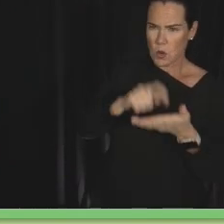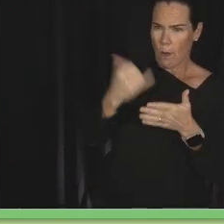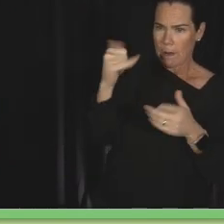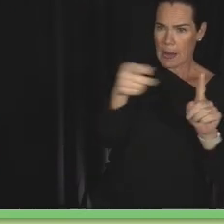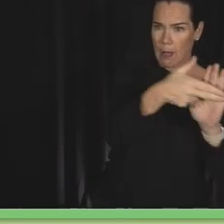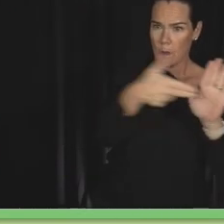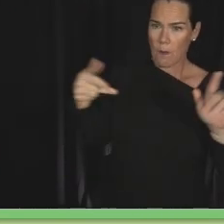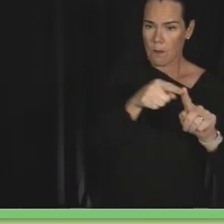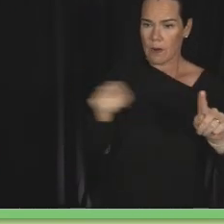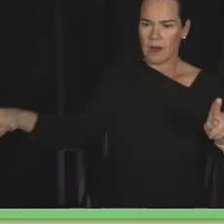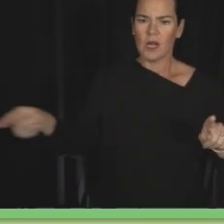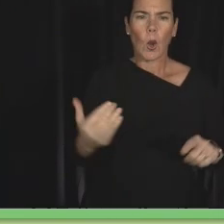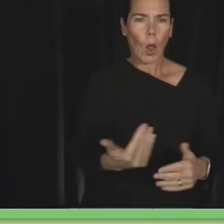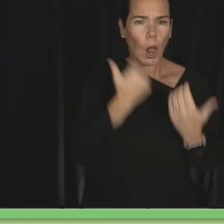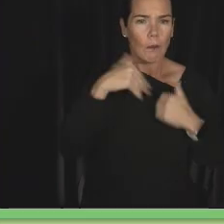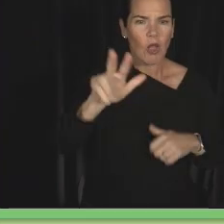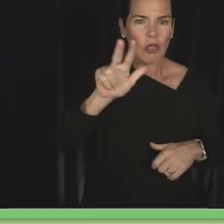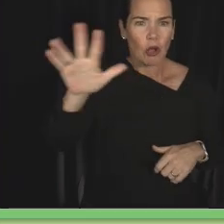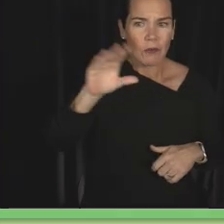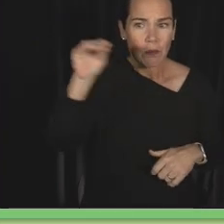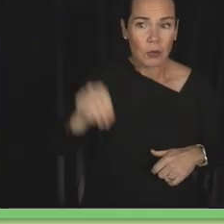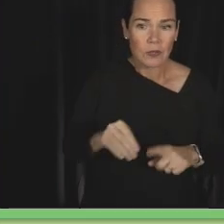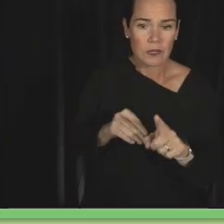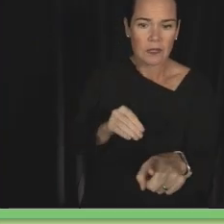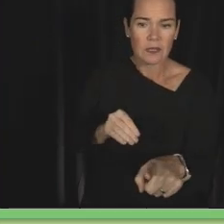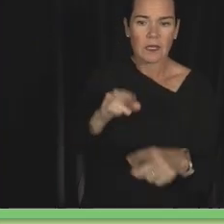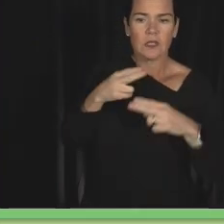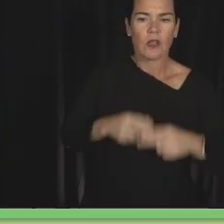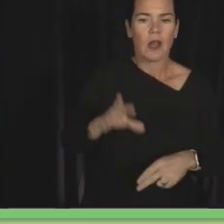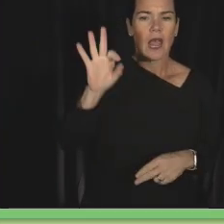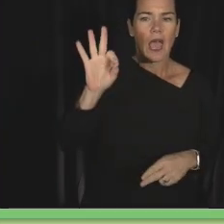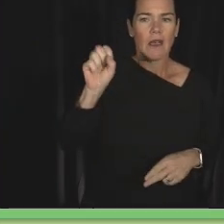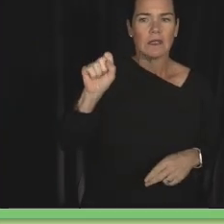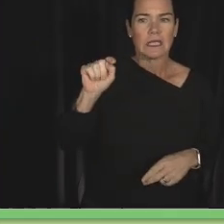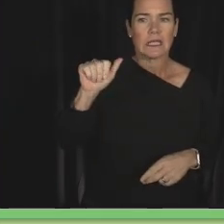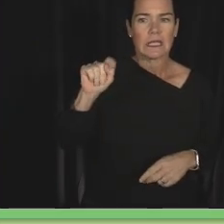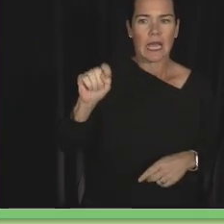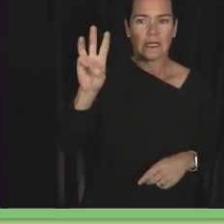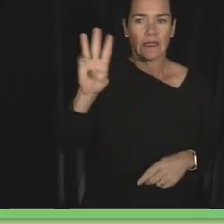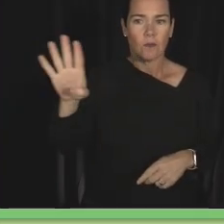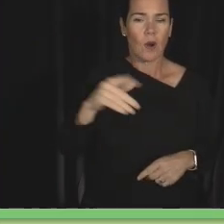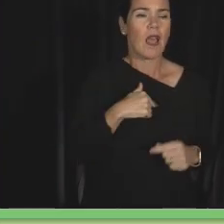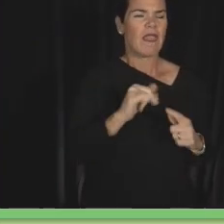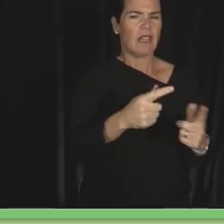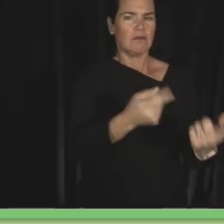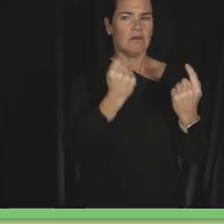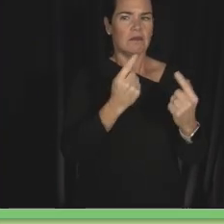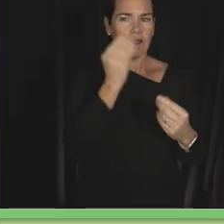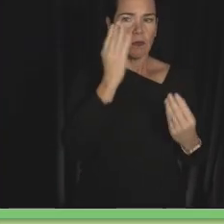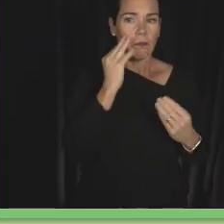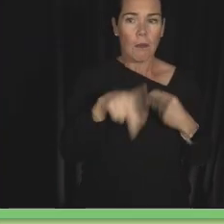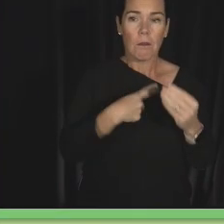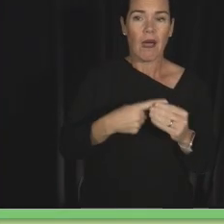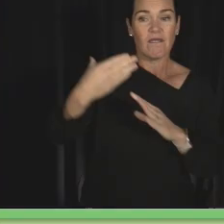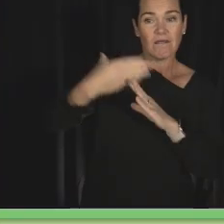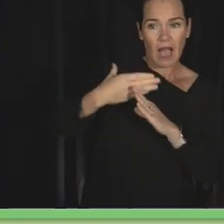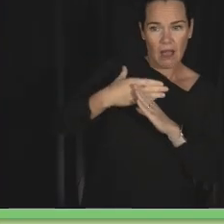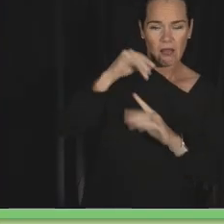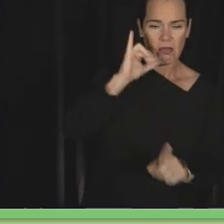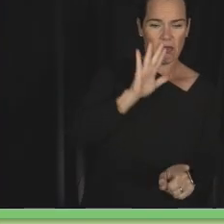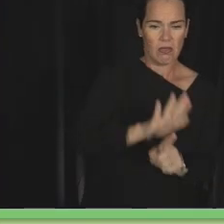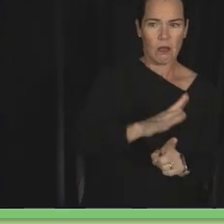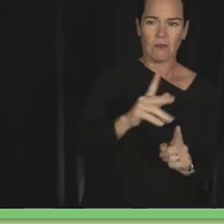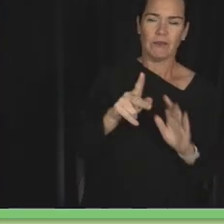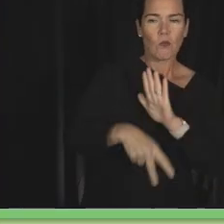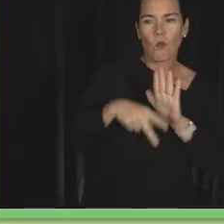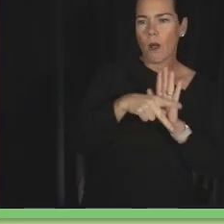consuming about 35% of this thread's time, it's called fstat64, which is used to return information about a file's various properties, such as